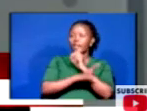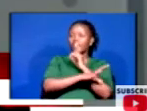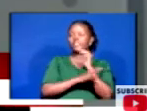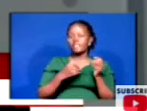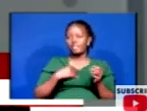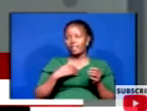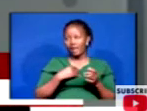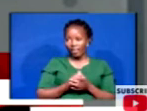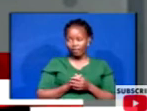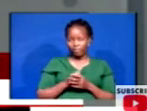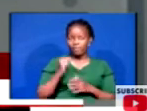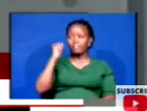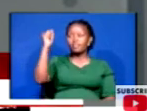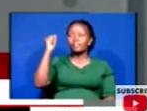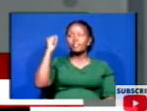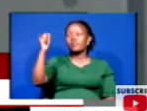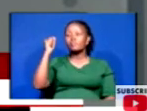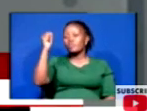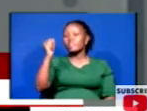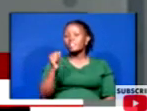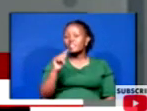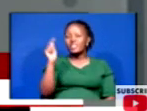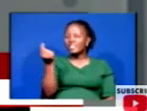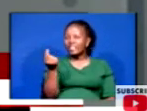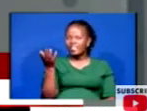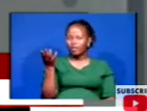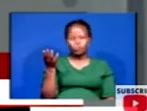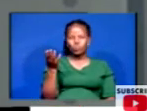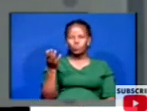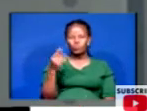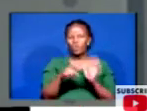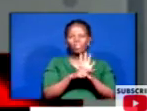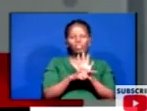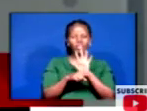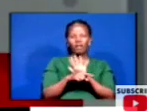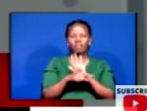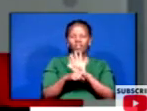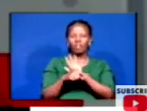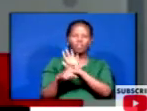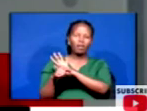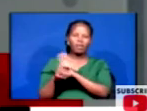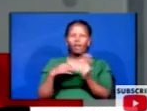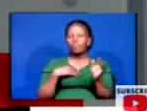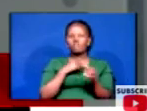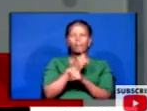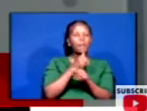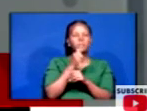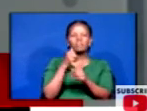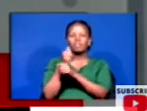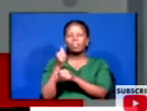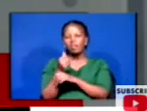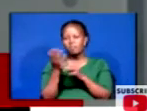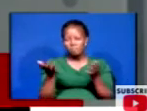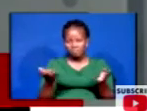at our politics, it's very toxic. Our politics is very toxic, and it's full of bravado. Now, from that position alone,